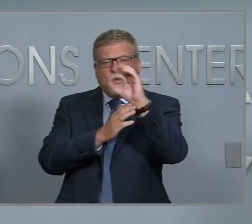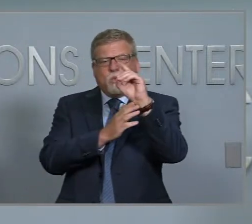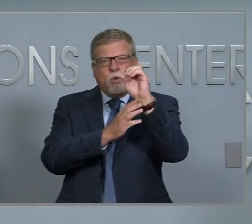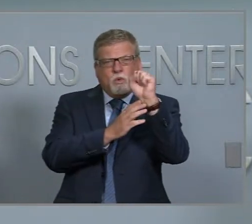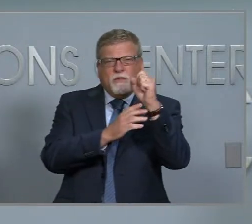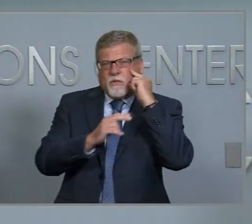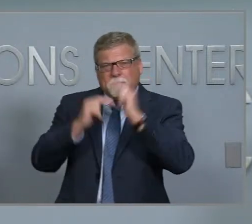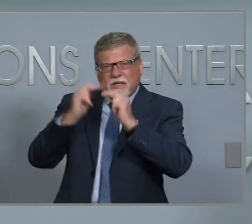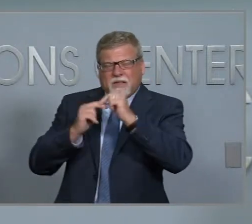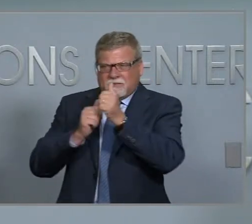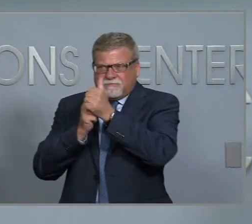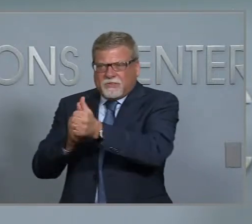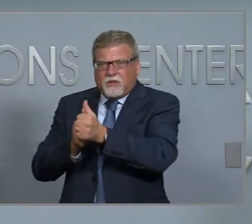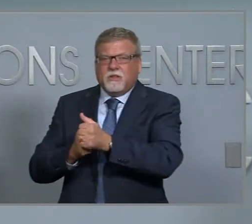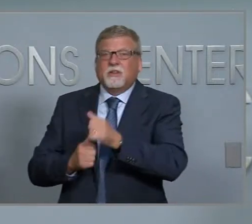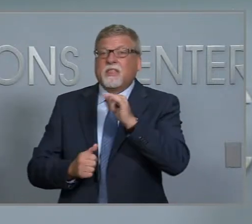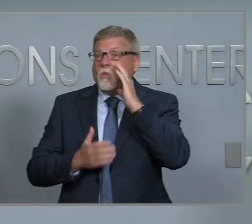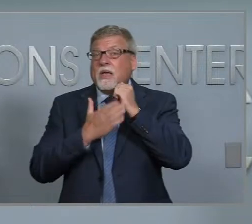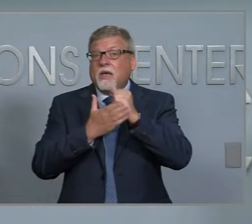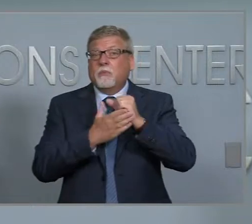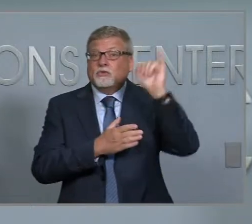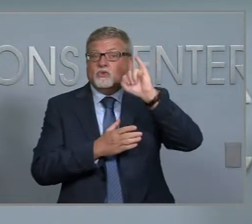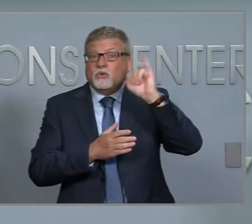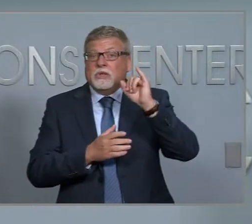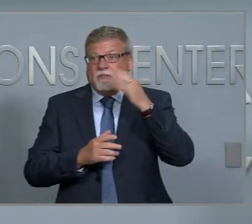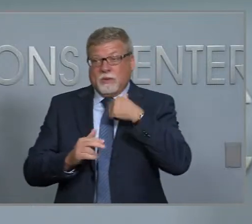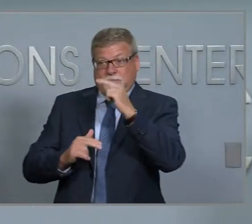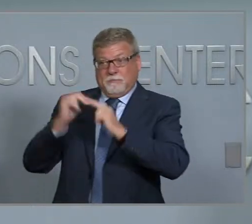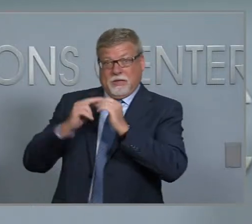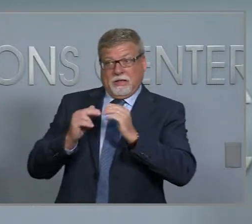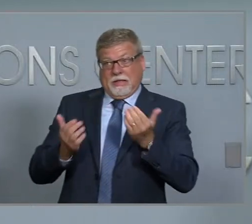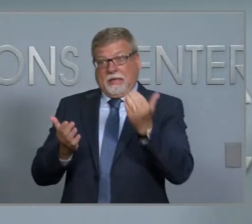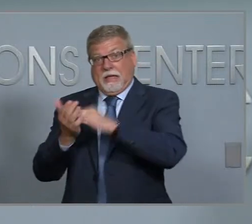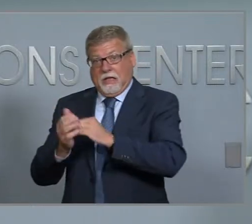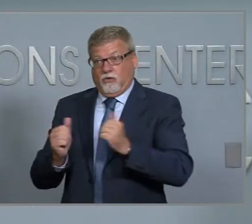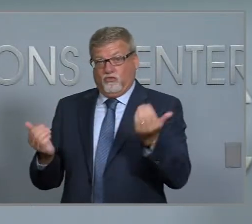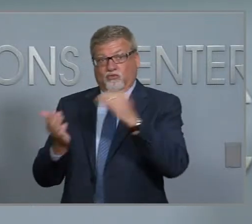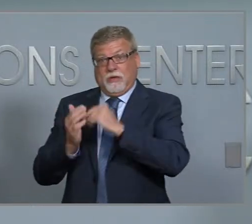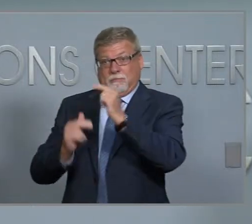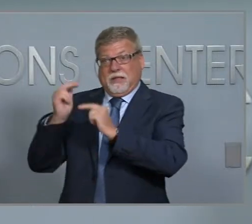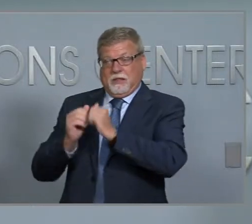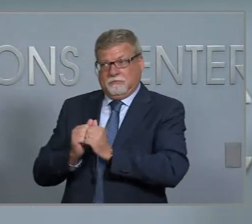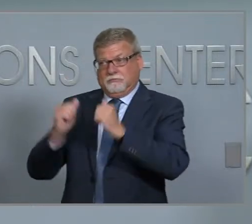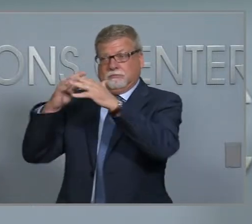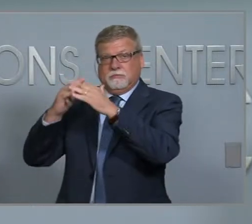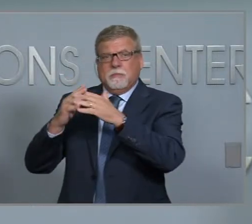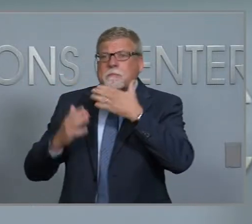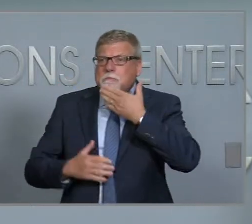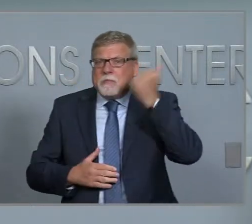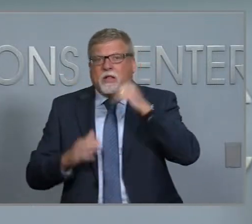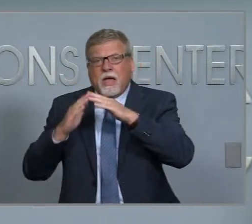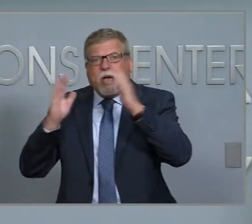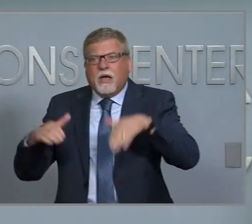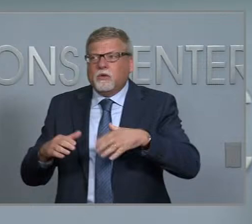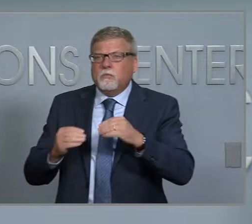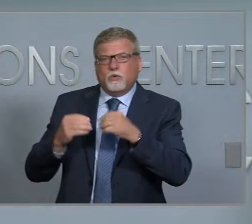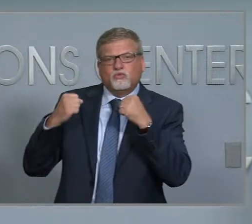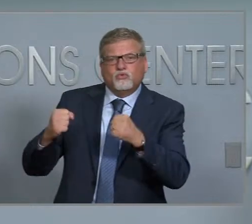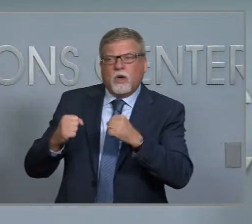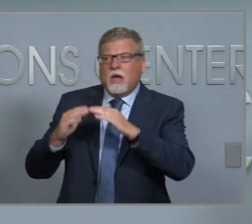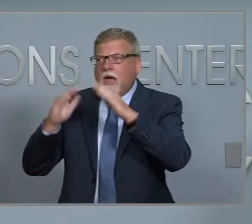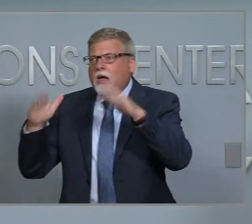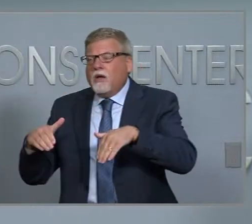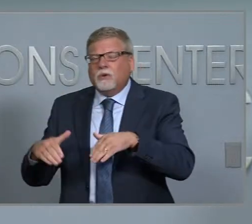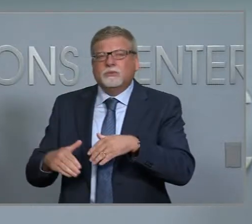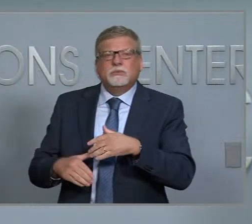help insurance rates for people if we build back better and stronger and choose not to